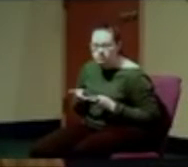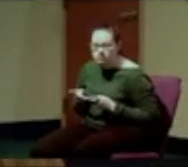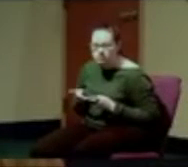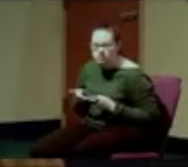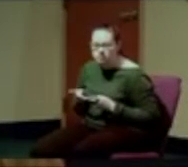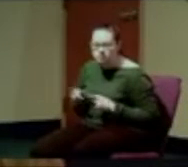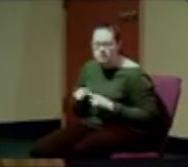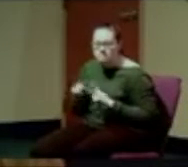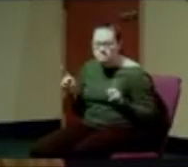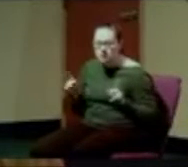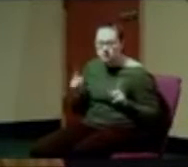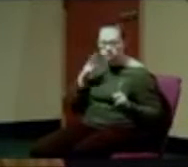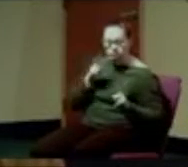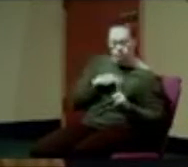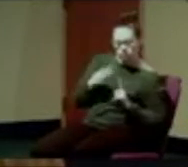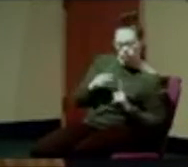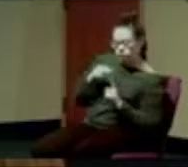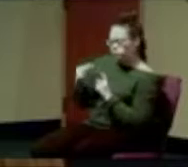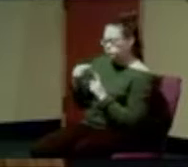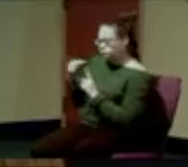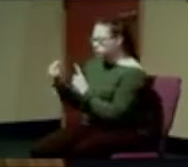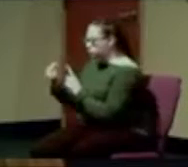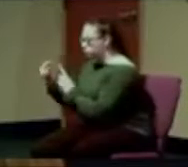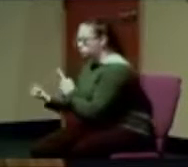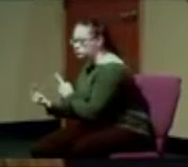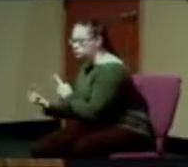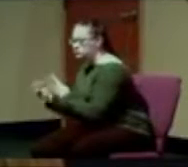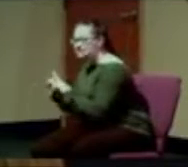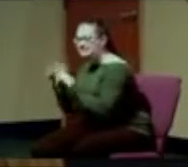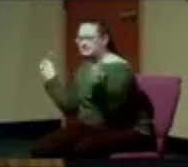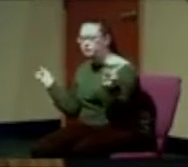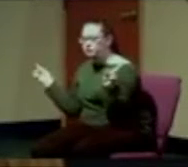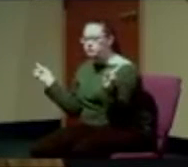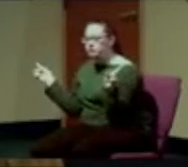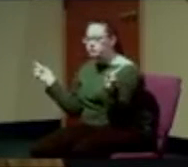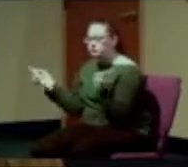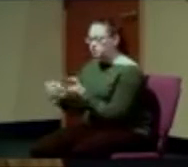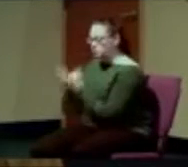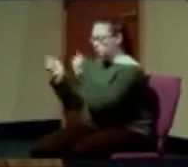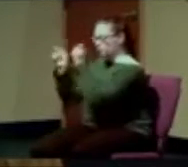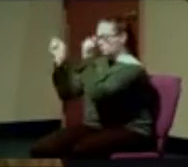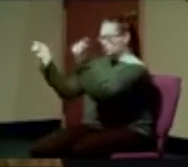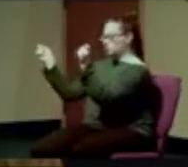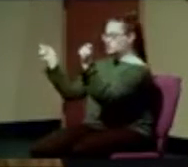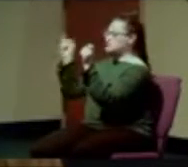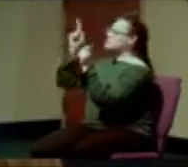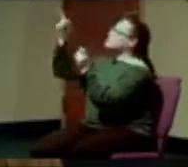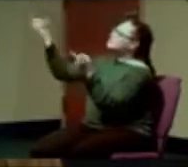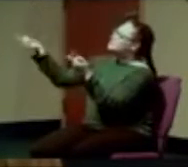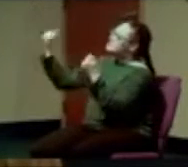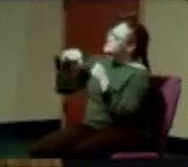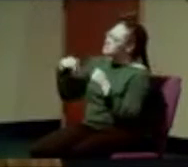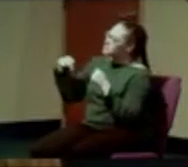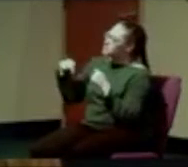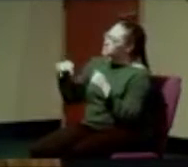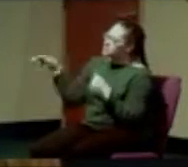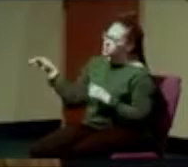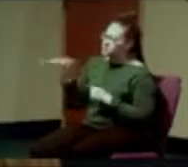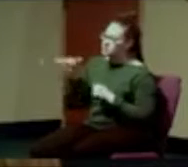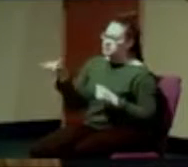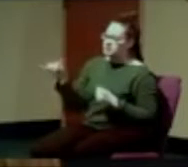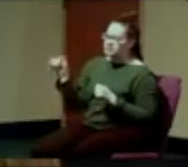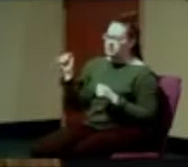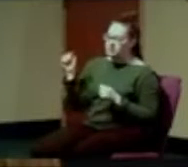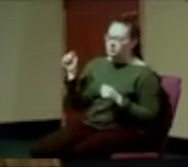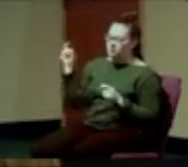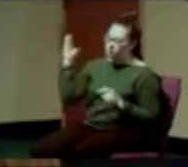but it's interpreted differently. Because some of those who are rejoicing today that he's coming will be the same ones that will be shouting, "Crucify